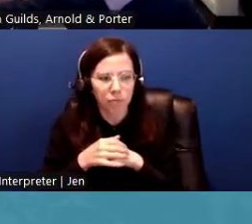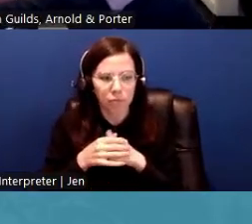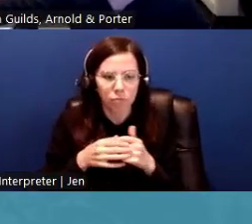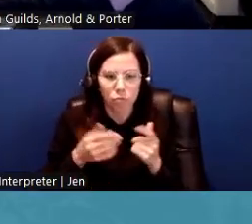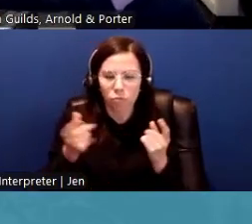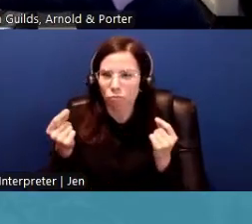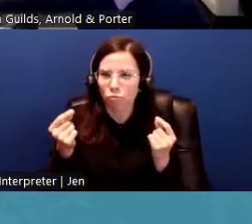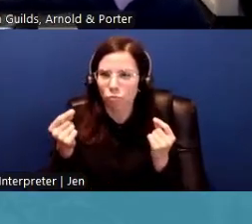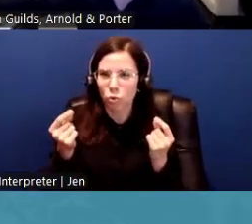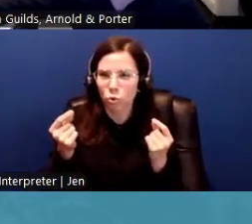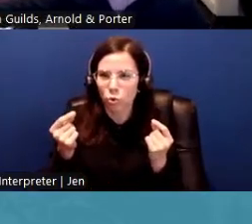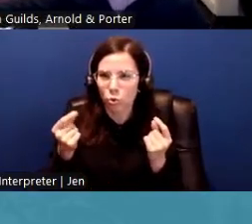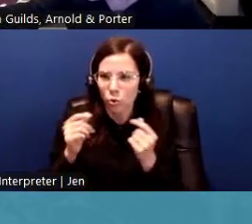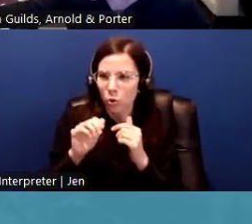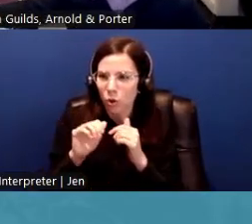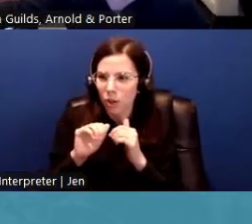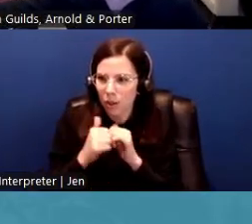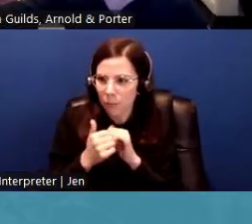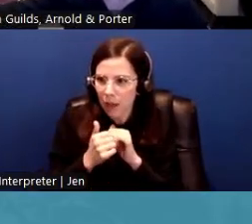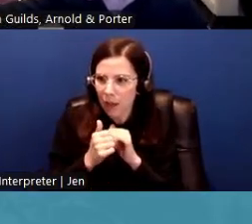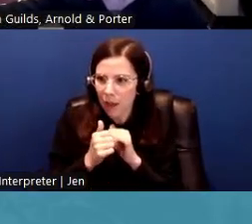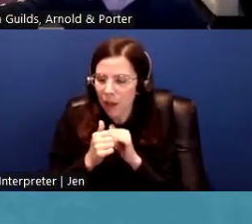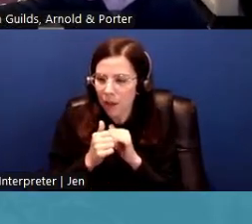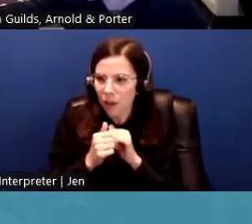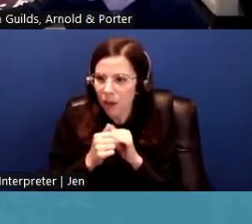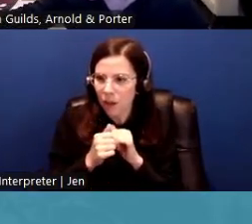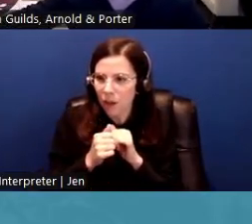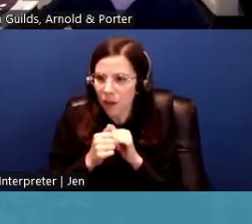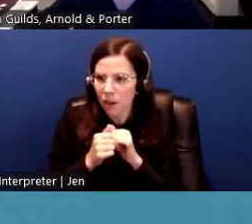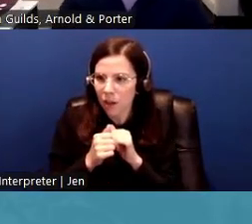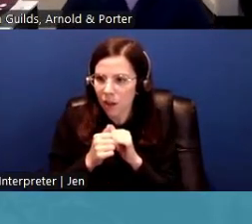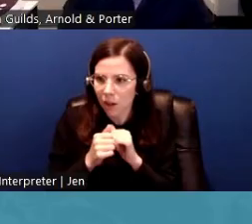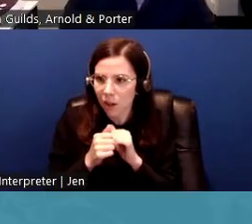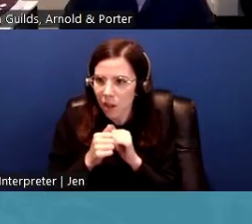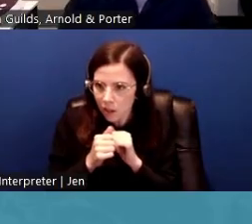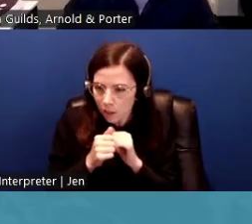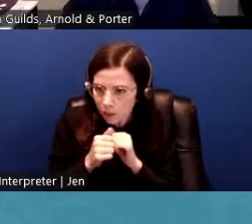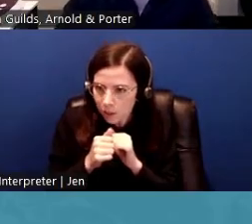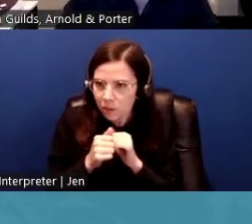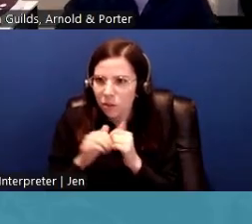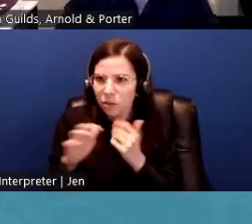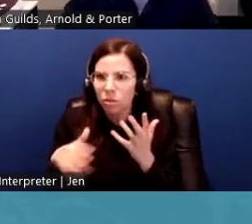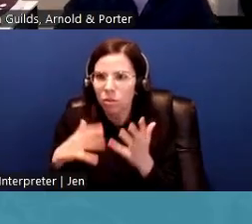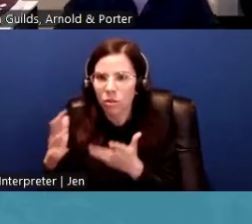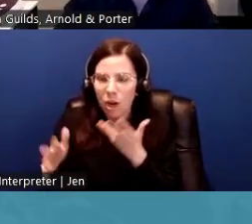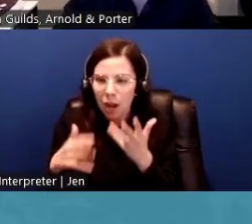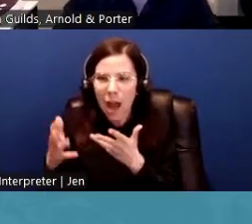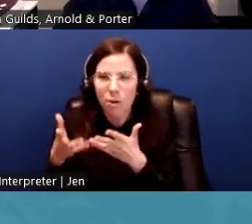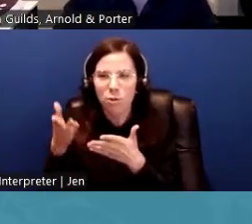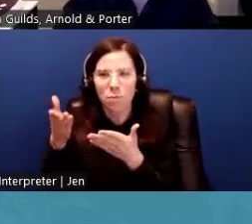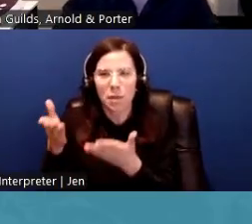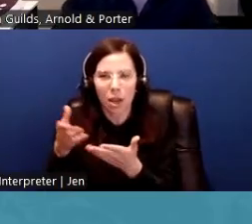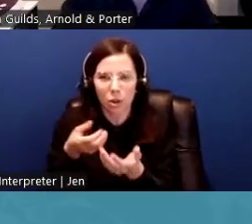do without necessarily having to go, or without necessarily being in the courtroom, that can still